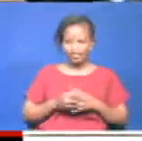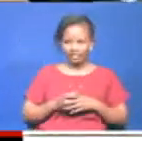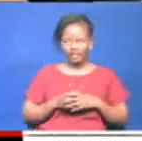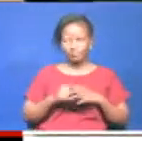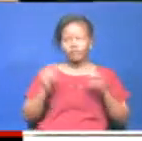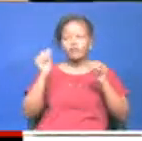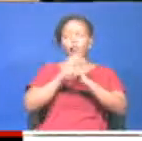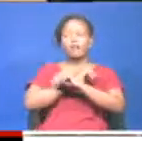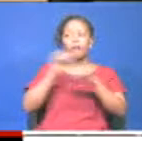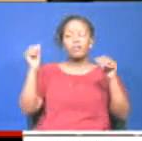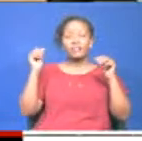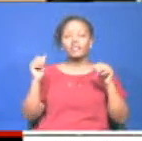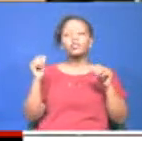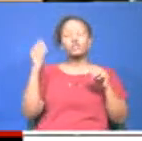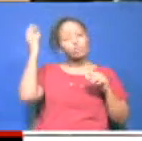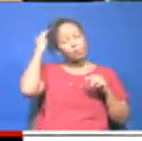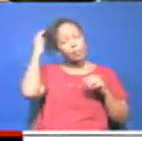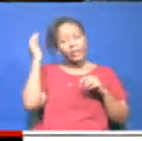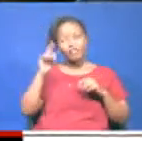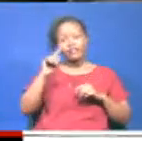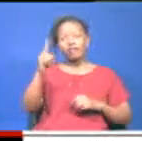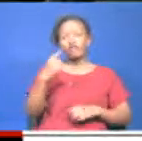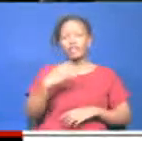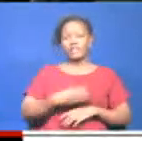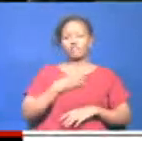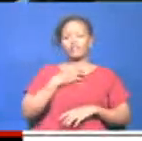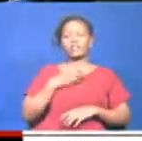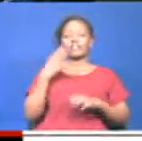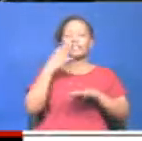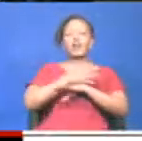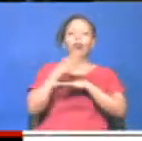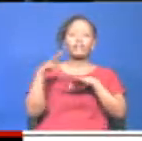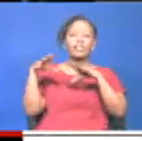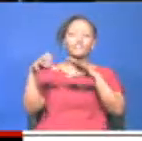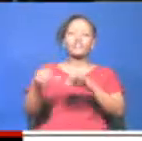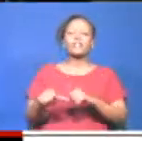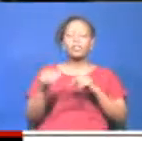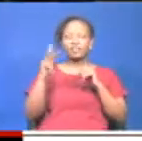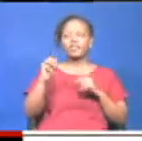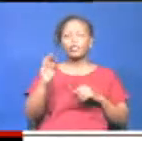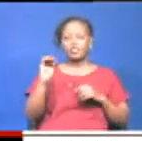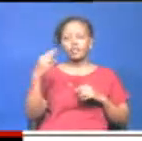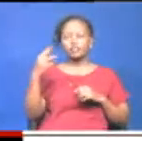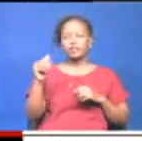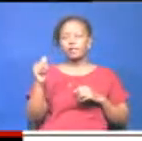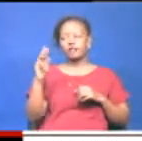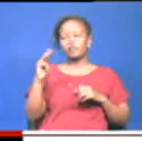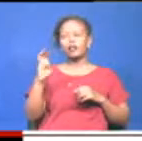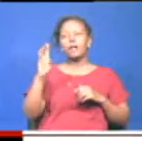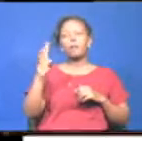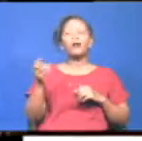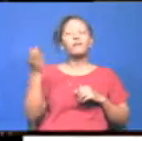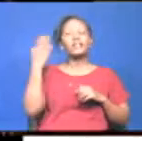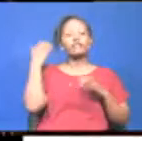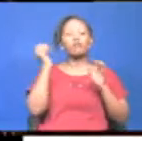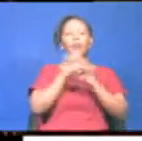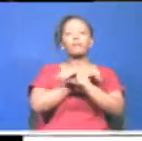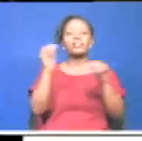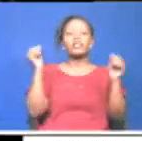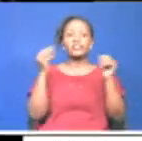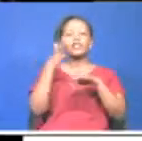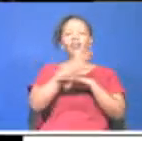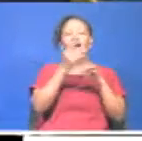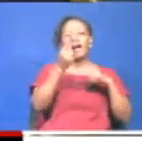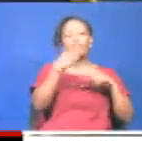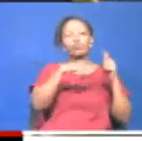Hassan's first visit in the country since he succeeded Mohamed Abdullahi Farmajo after winning elections